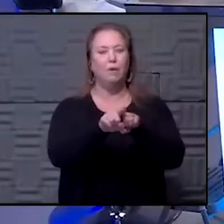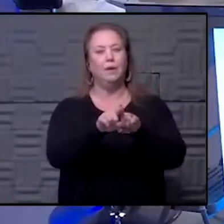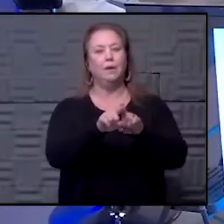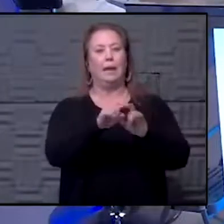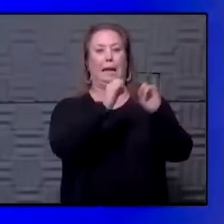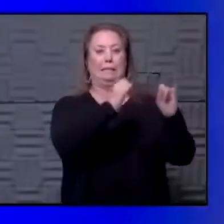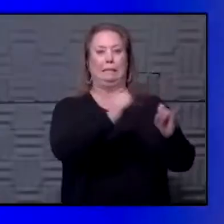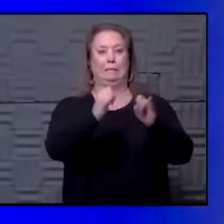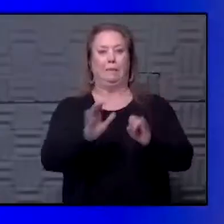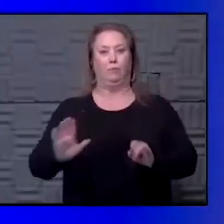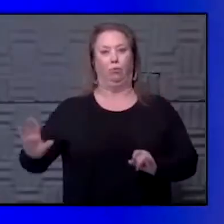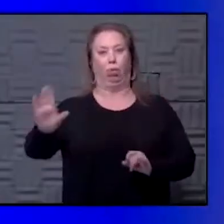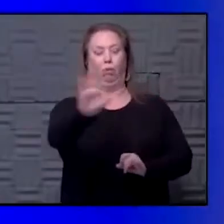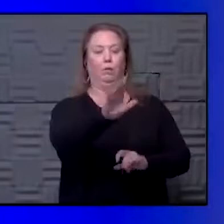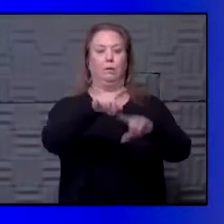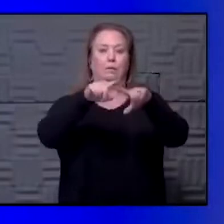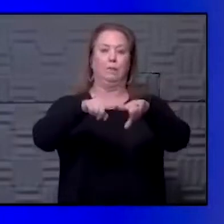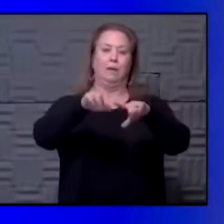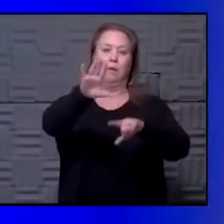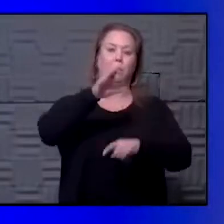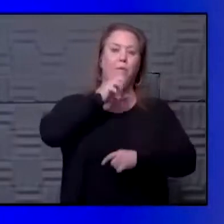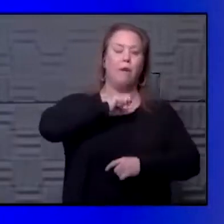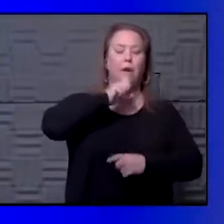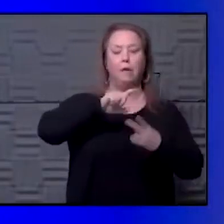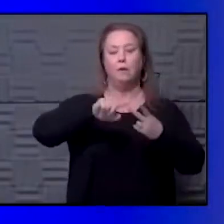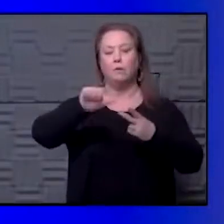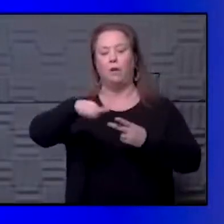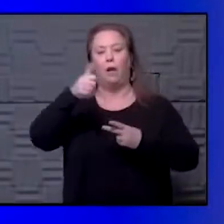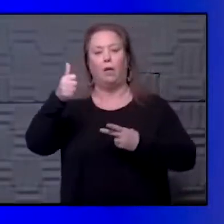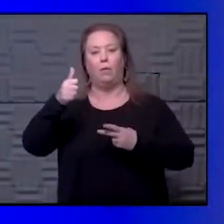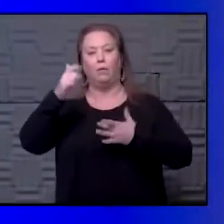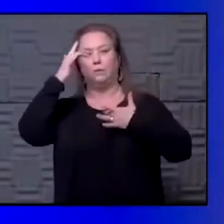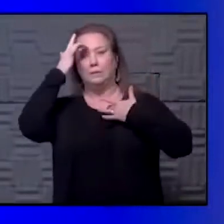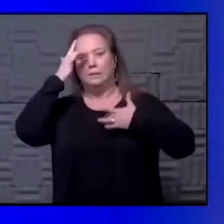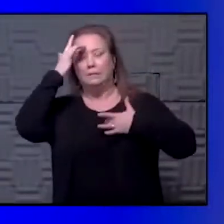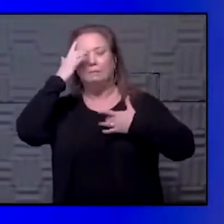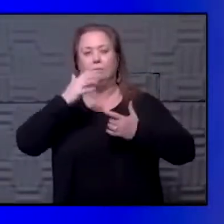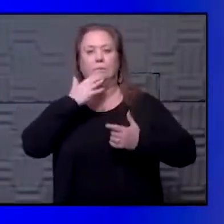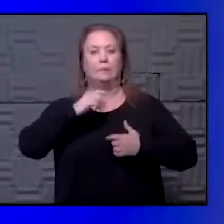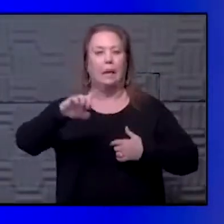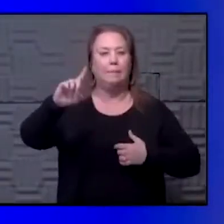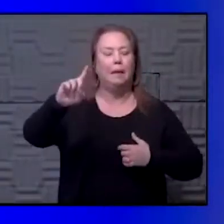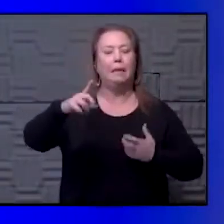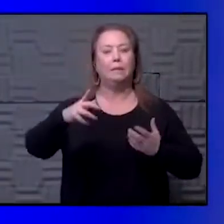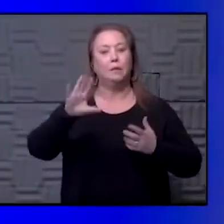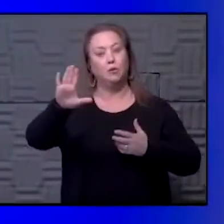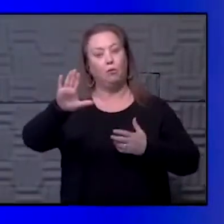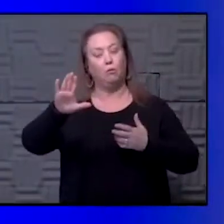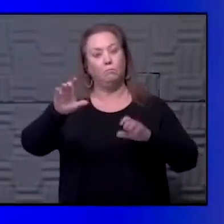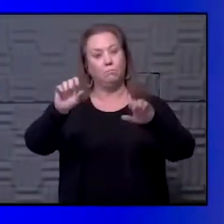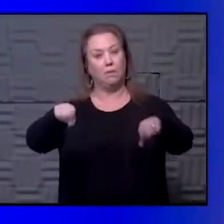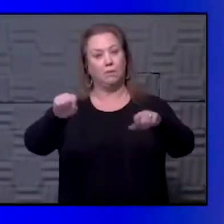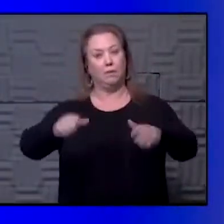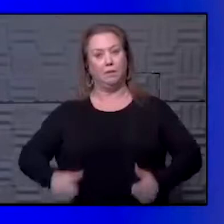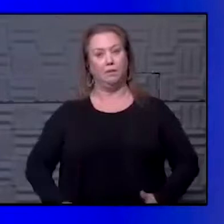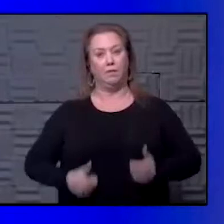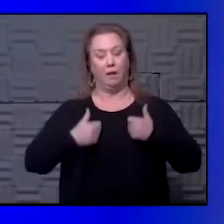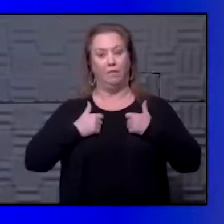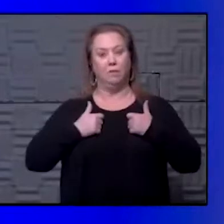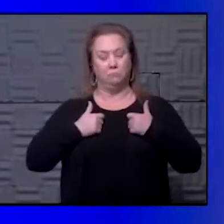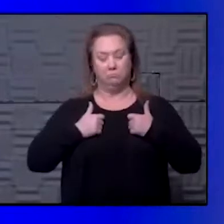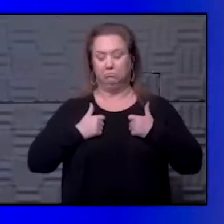Yes, as an individual, depending on how old you are, and if you have other comorbidities such as obesity, diabetes, your chance of survival is extremely